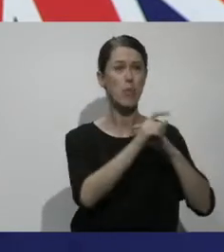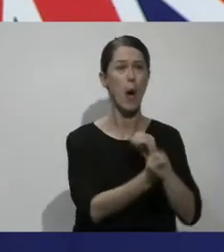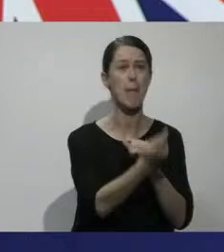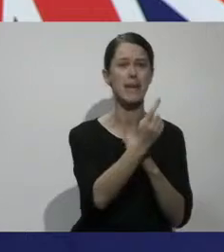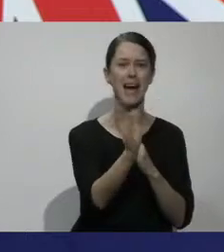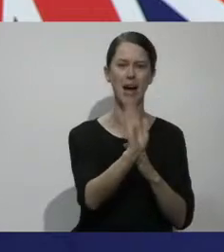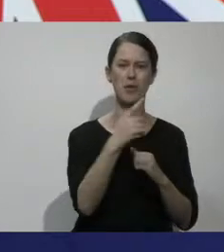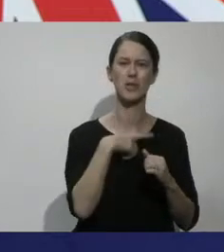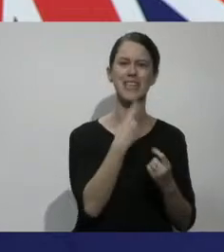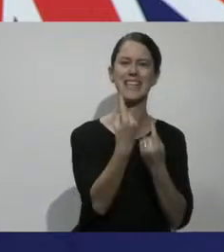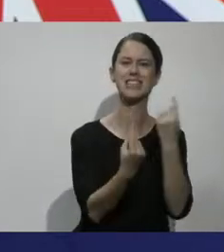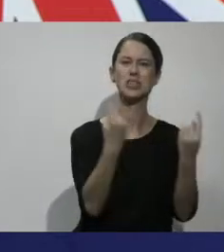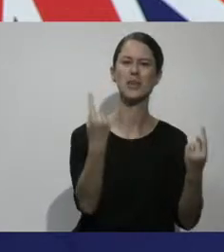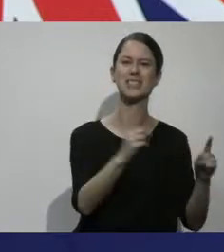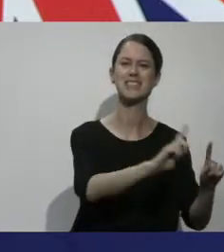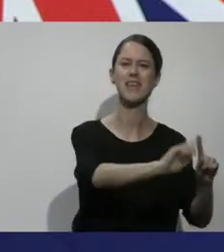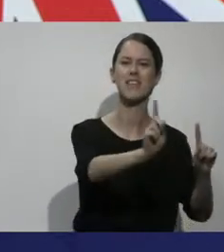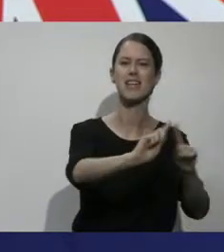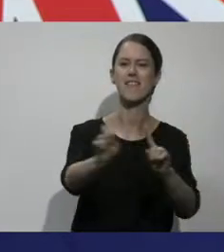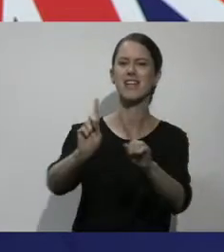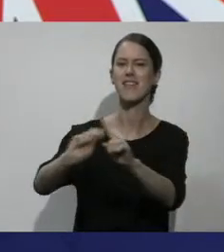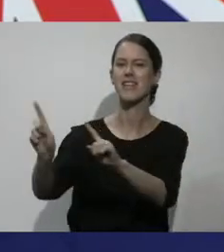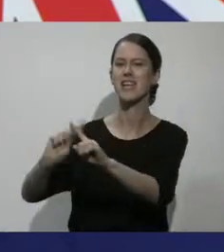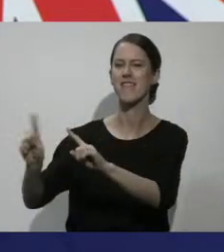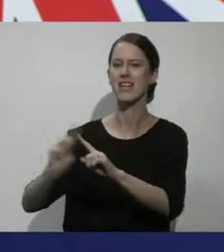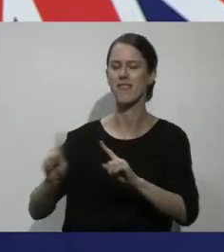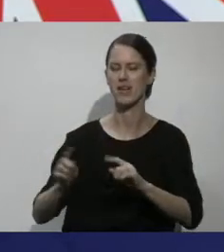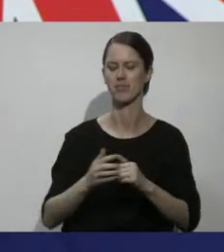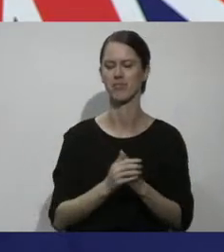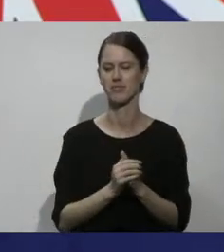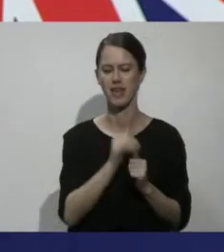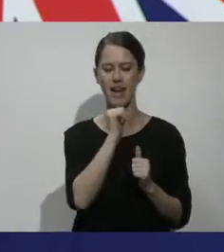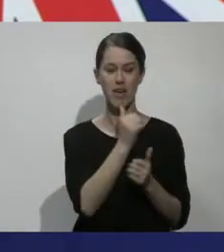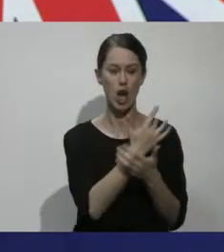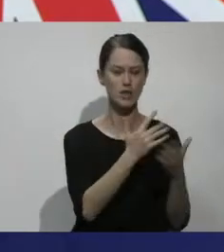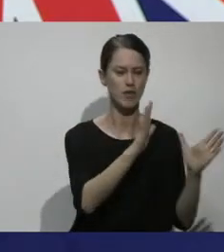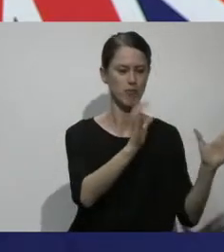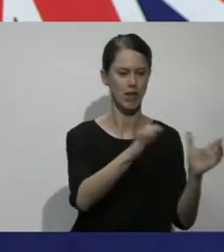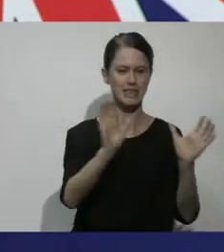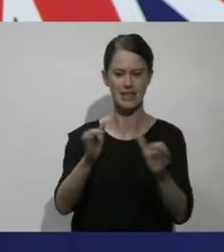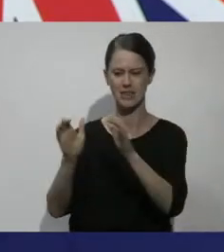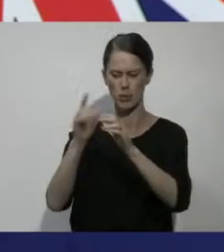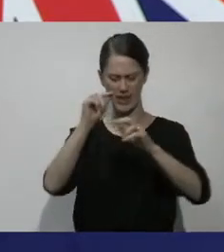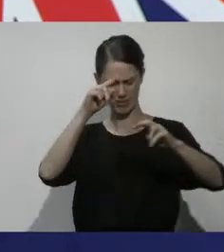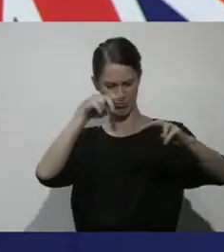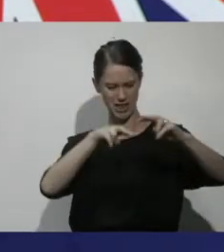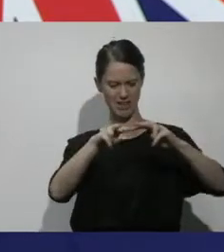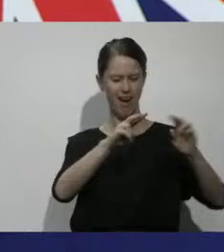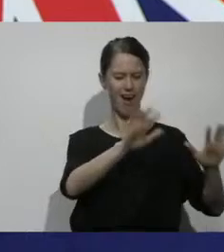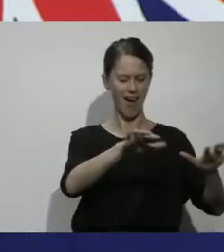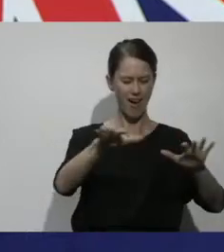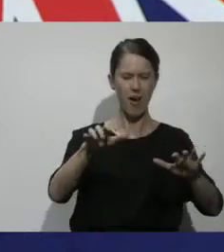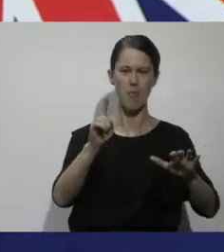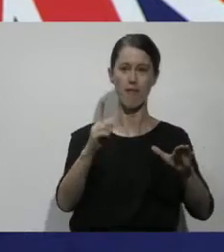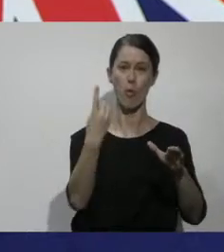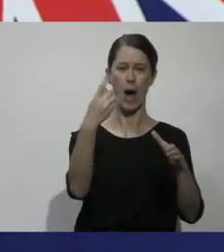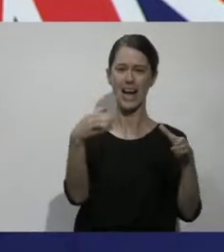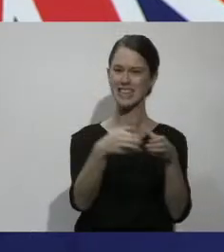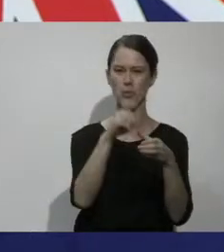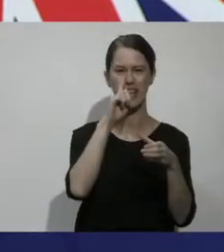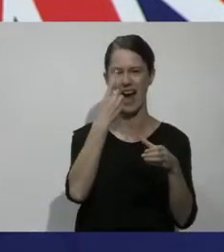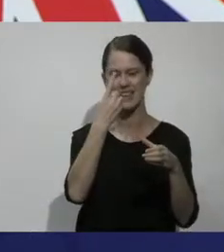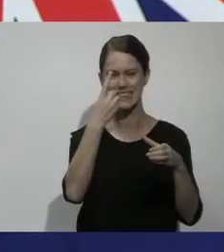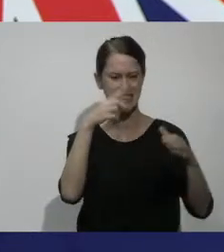is unique to that cluster. It's when you have wider outbreaks and multiple clusters that the modelling's more accurate. So the caution I've been given is